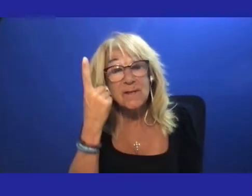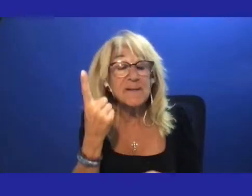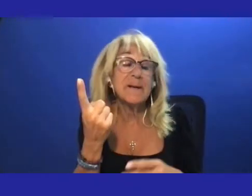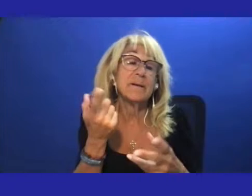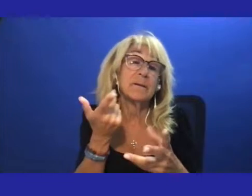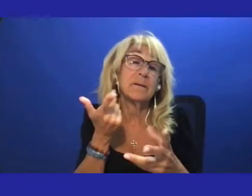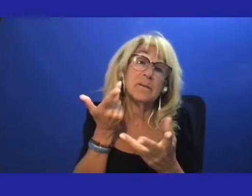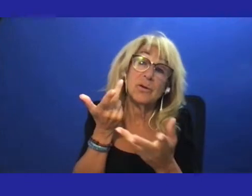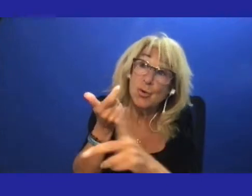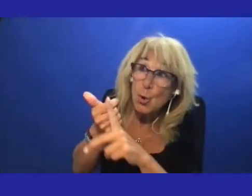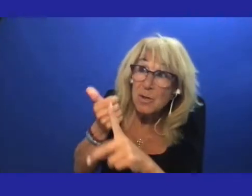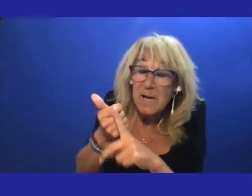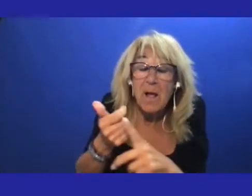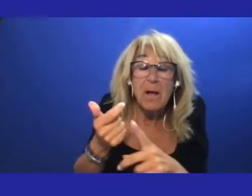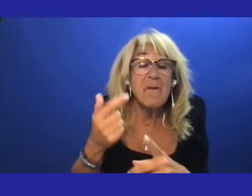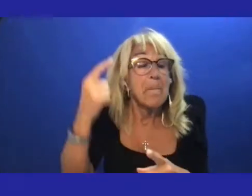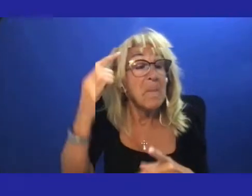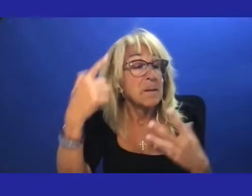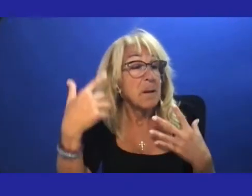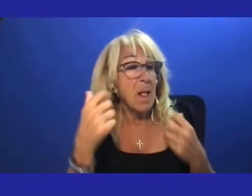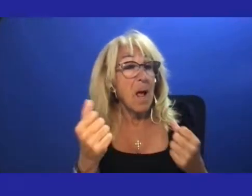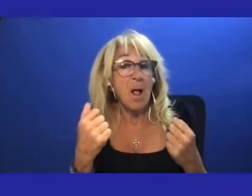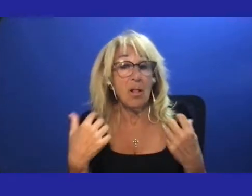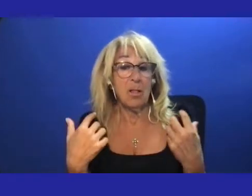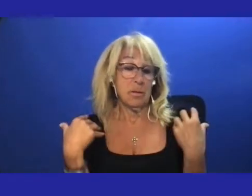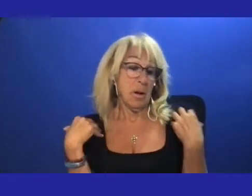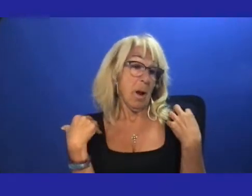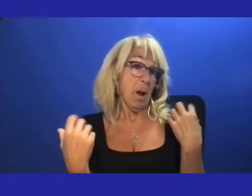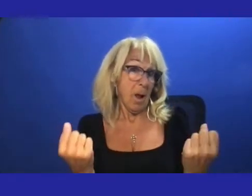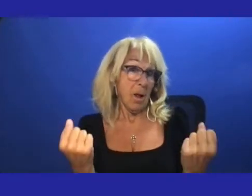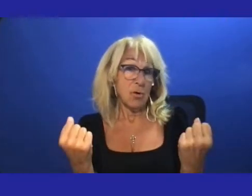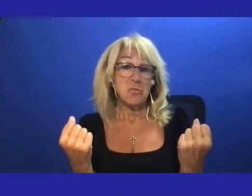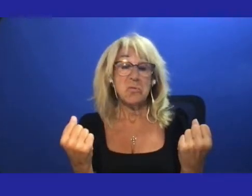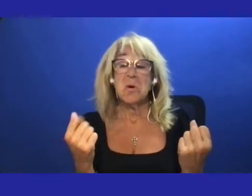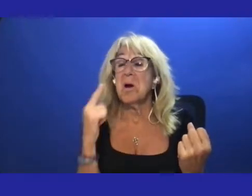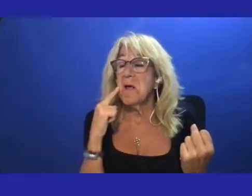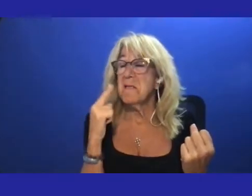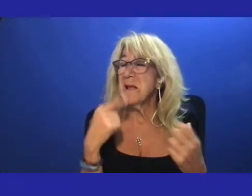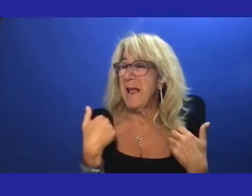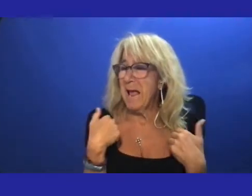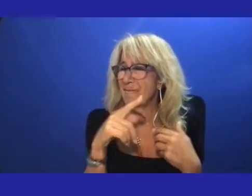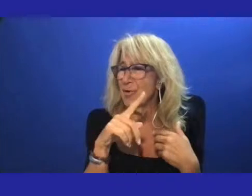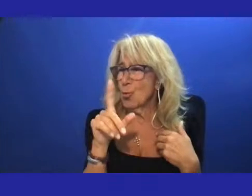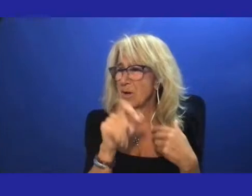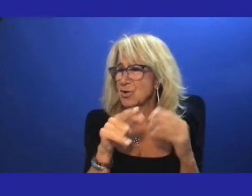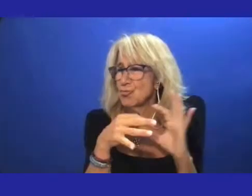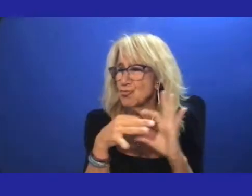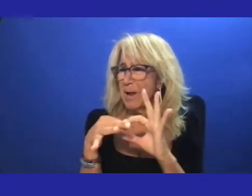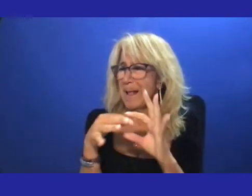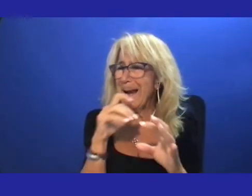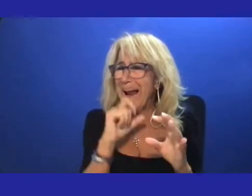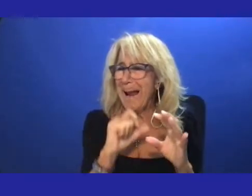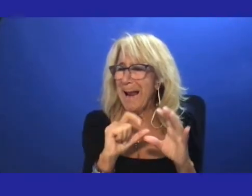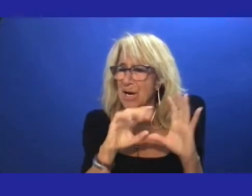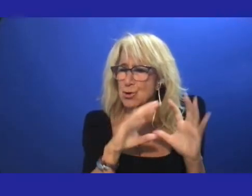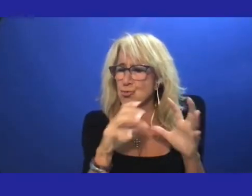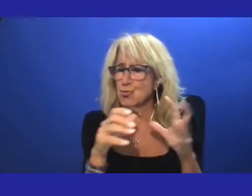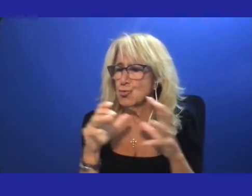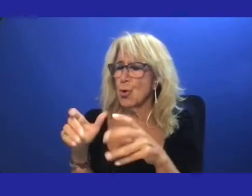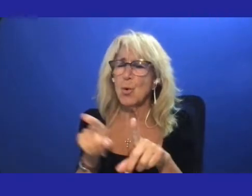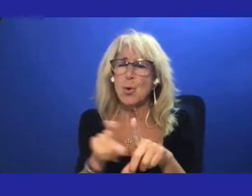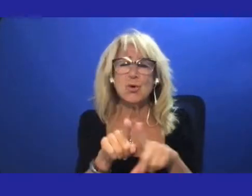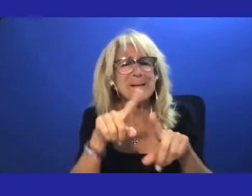well-being. I think there are some around age group also. So it depends